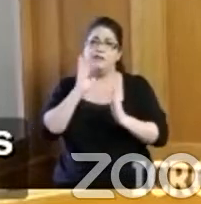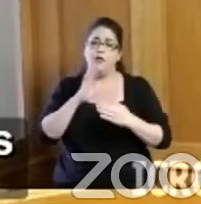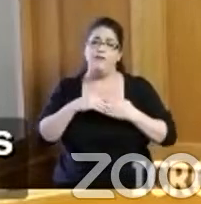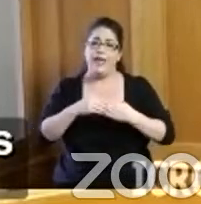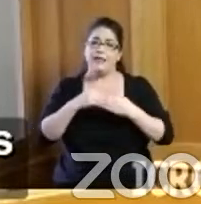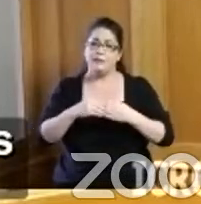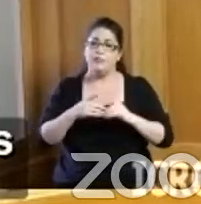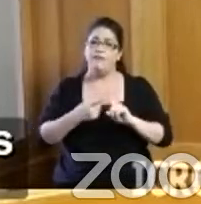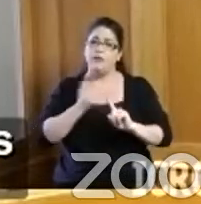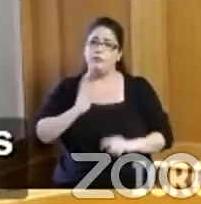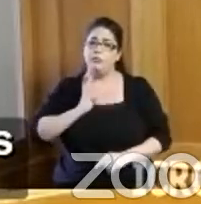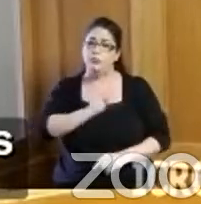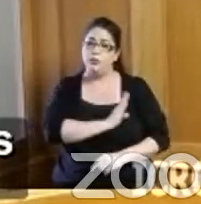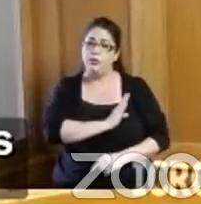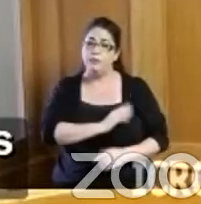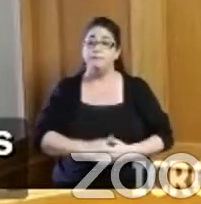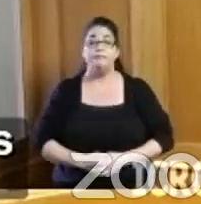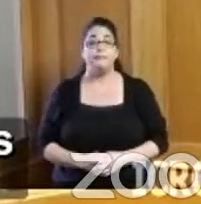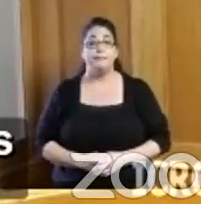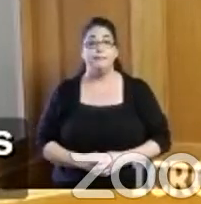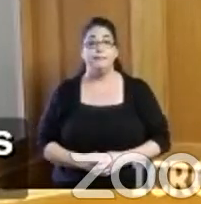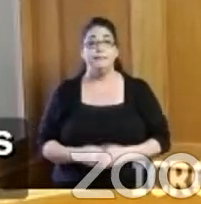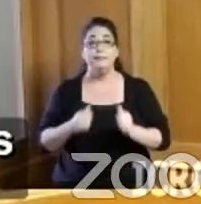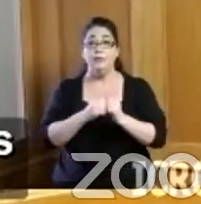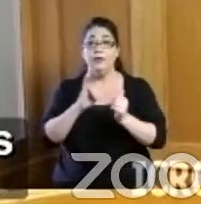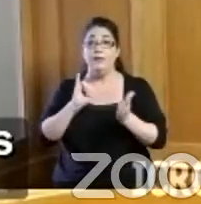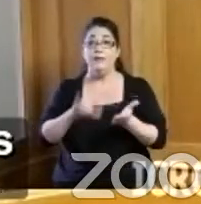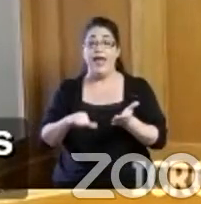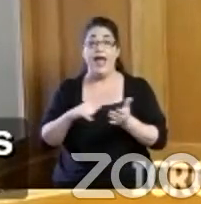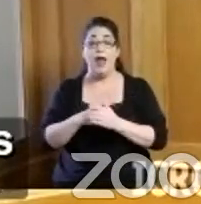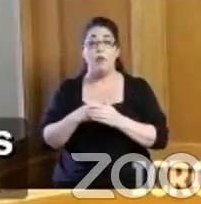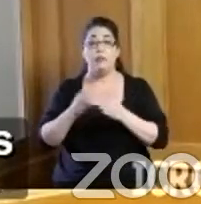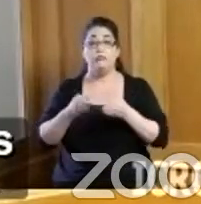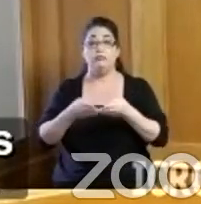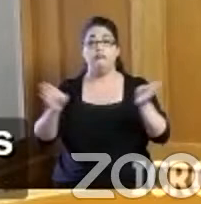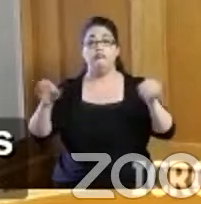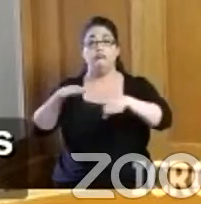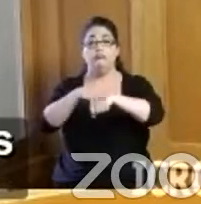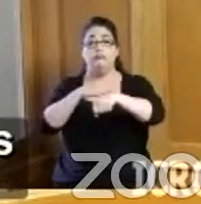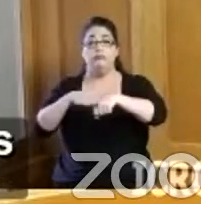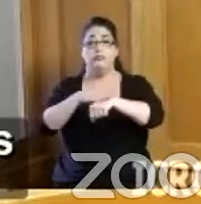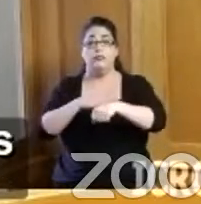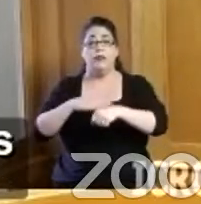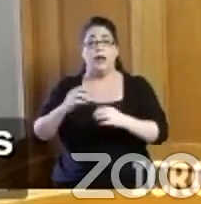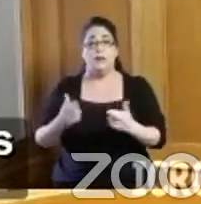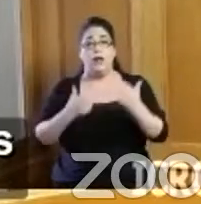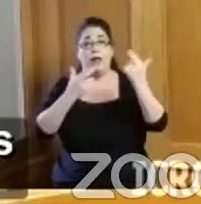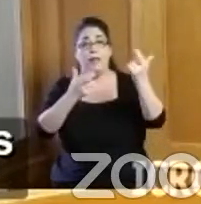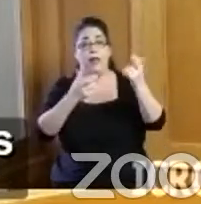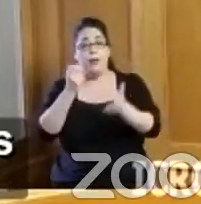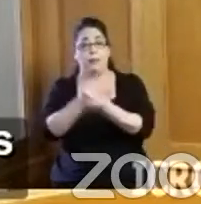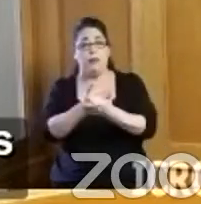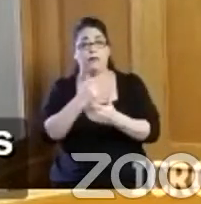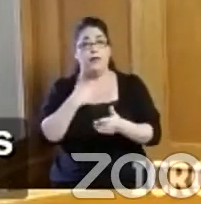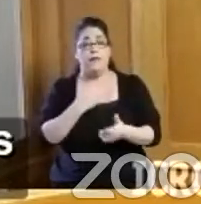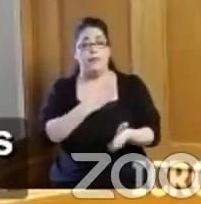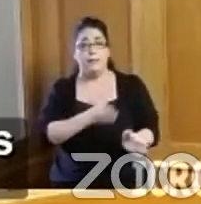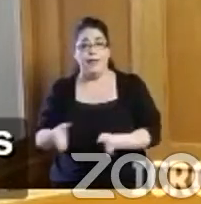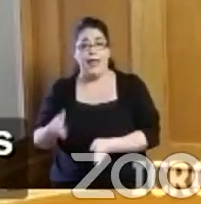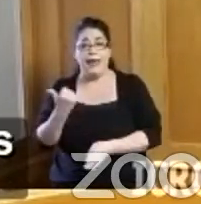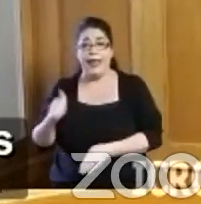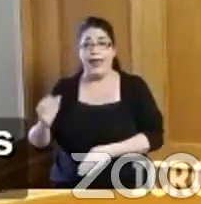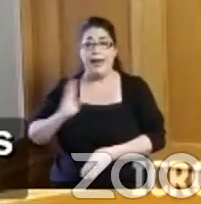the board. So with that, just wanted to make sure we had a high level overview. The administration recommends approval of the plan. Happy to answer any questions from the